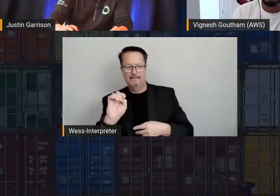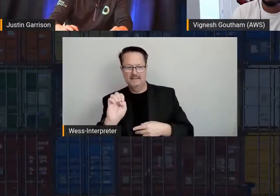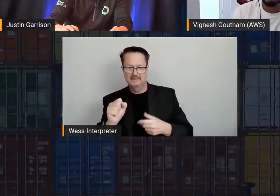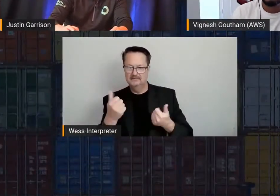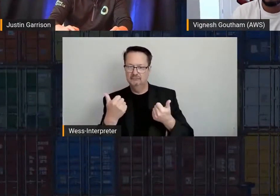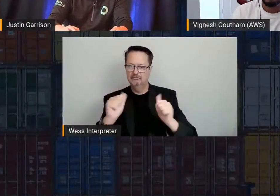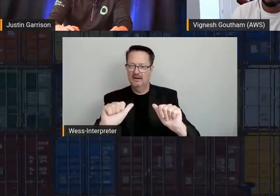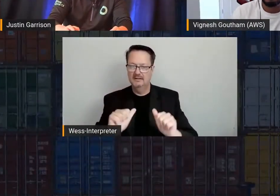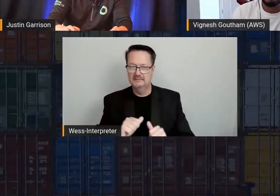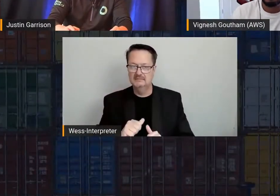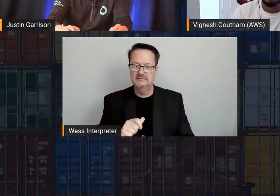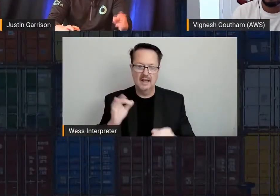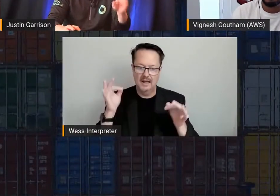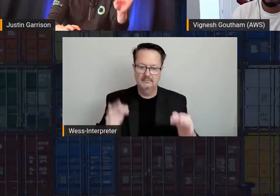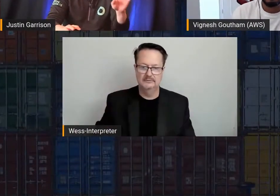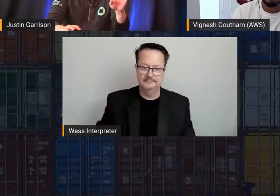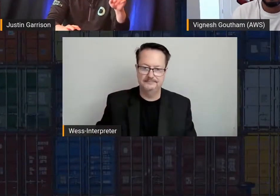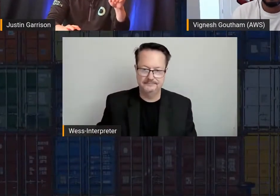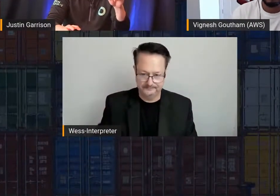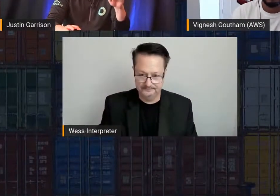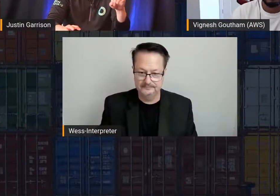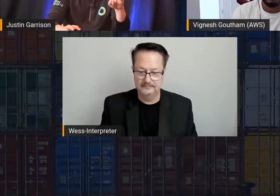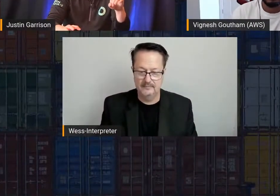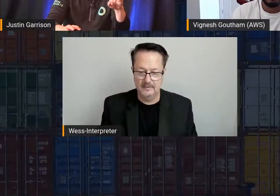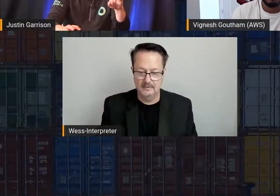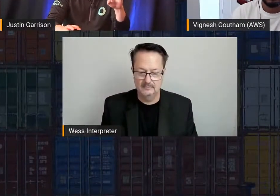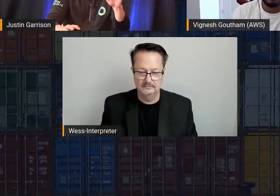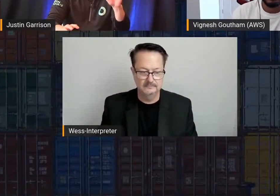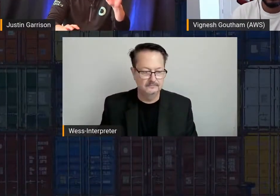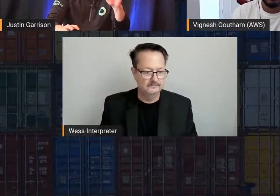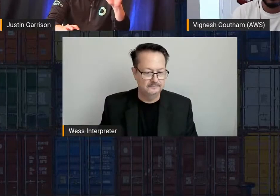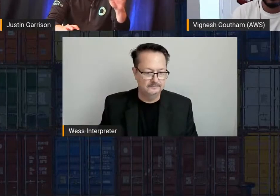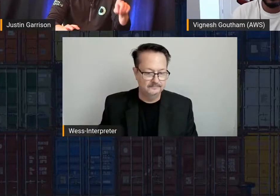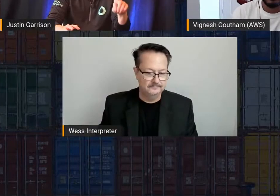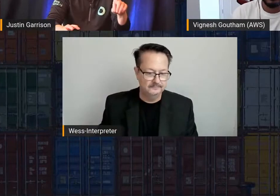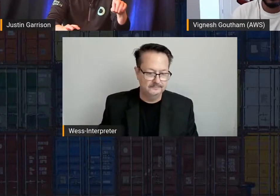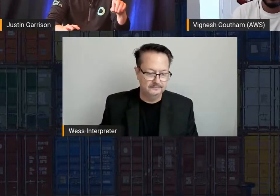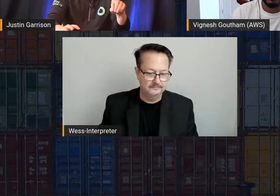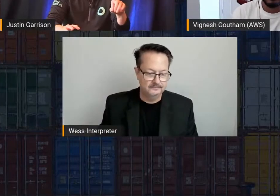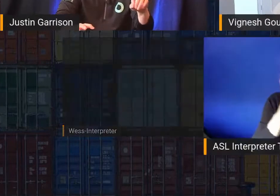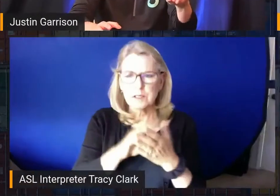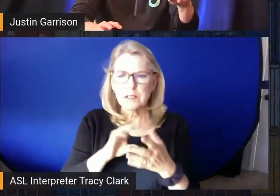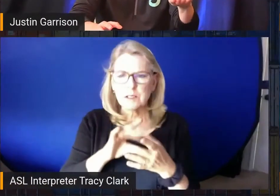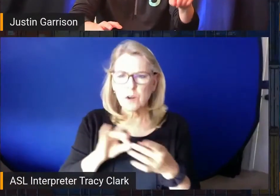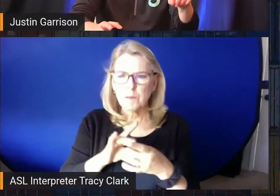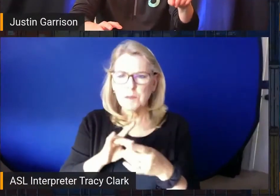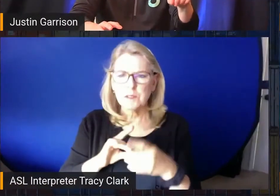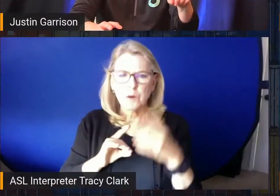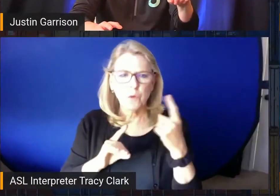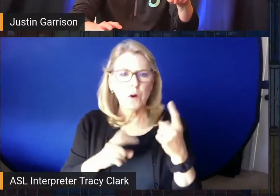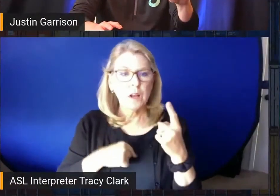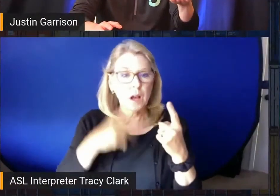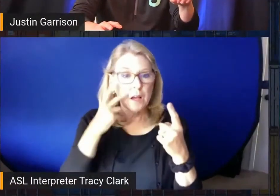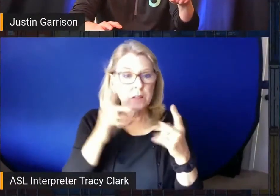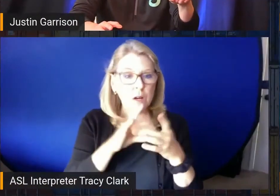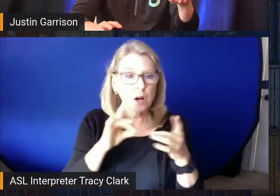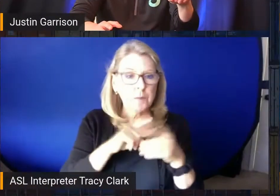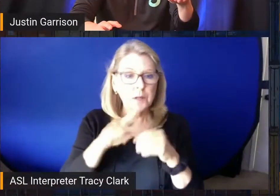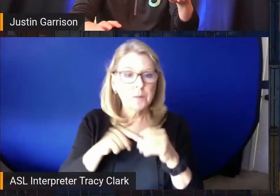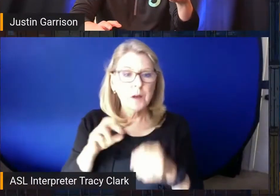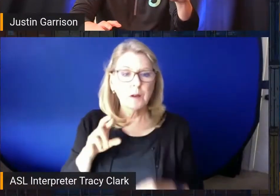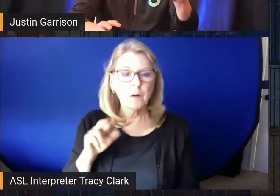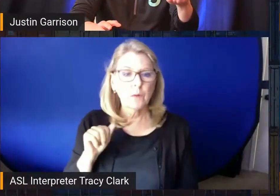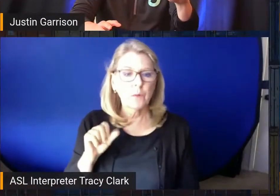Absolutely. And a couple things that I did see in comments as well. One, I saw a comment earlier about Raspberry Pi support and ARM